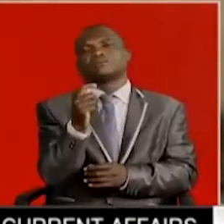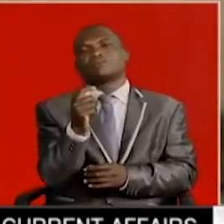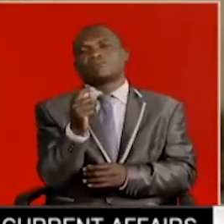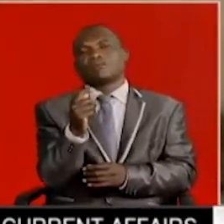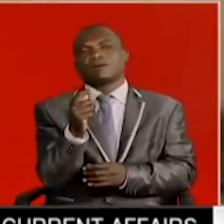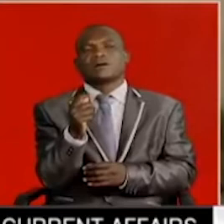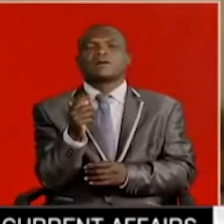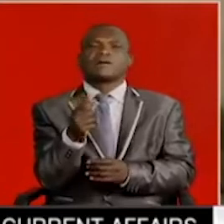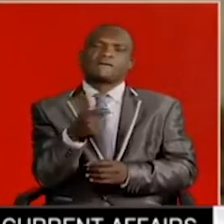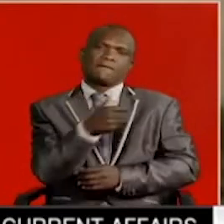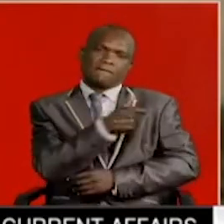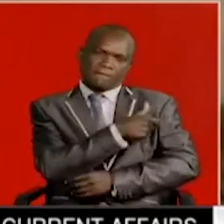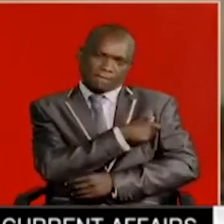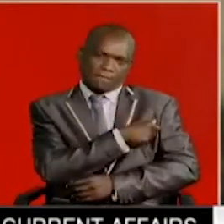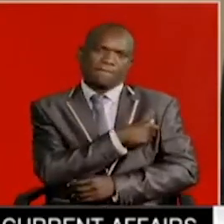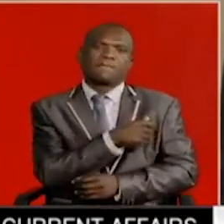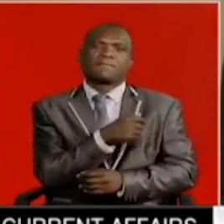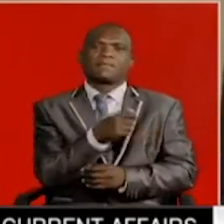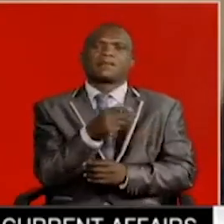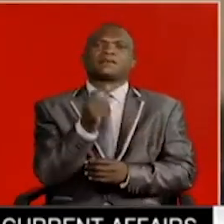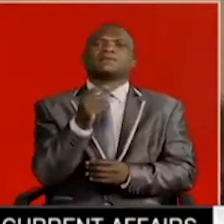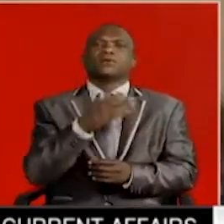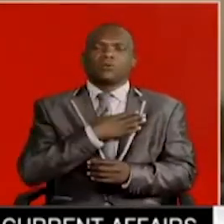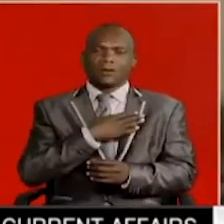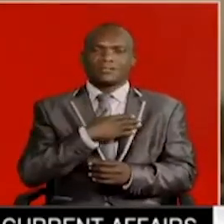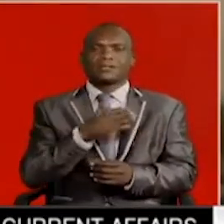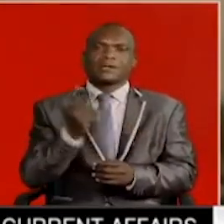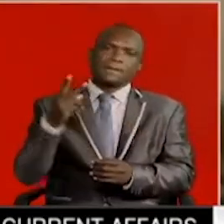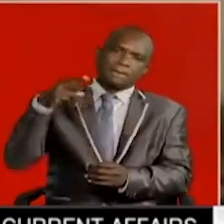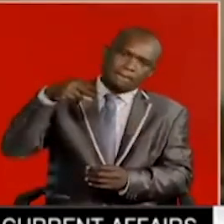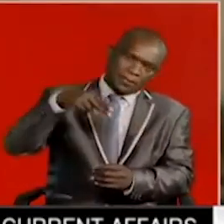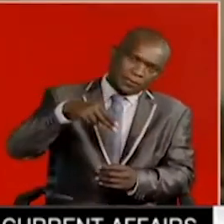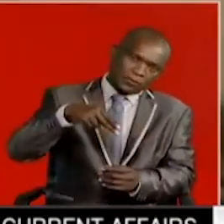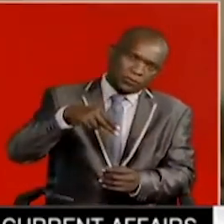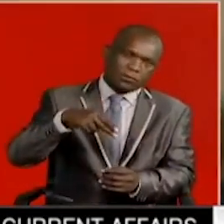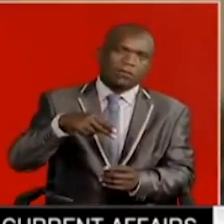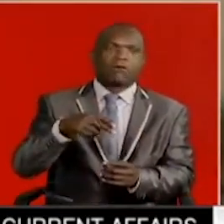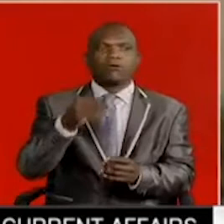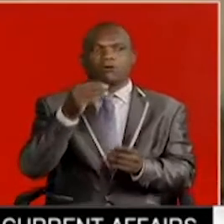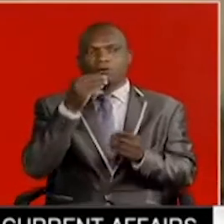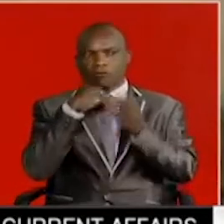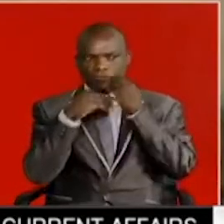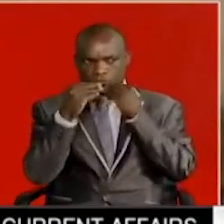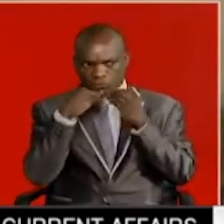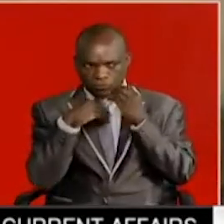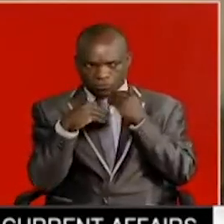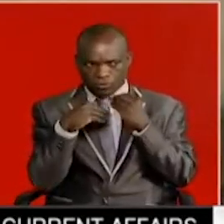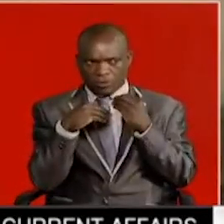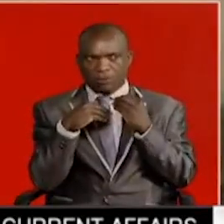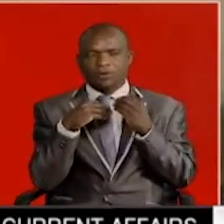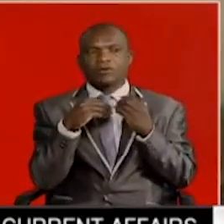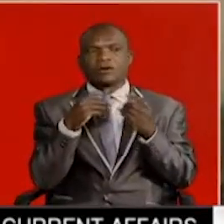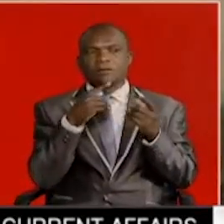Vaccination teams will require fuel, lunch, and daily subsistence allowance. That's why we talked about